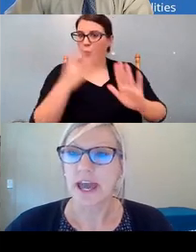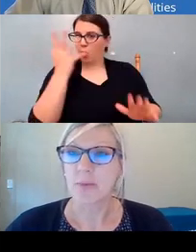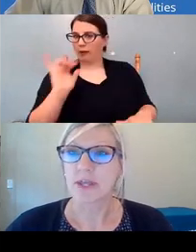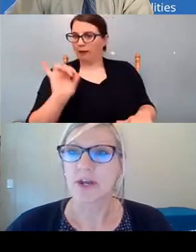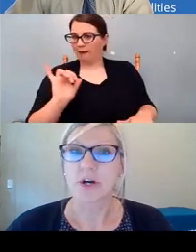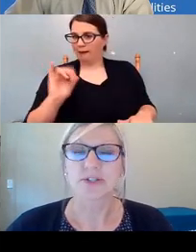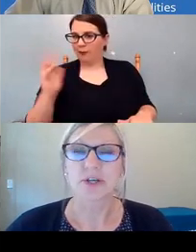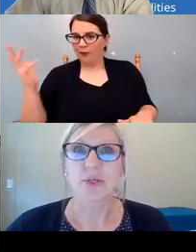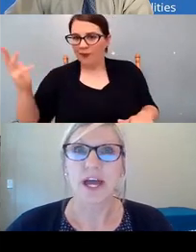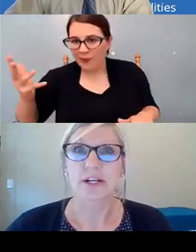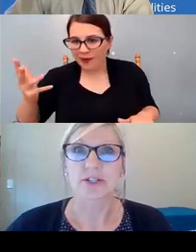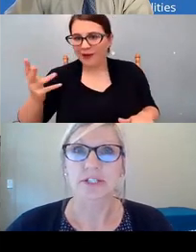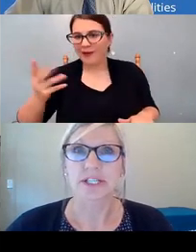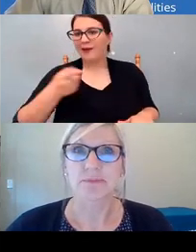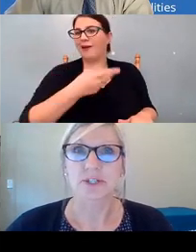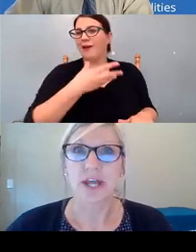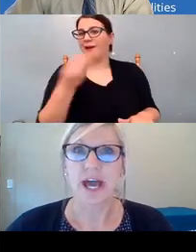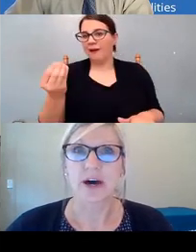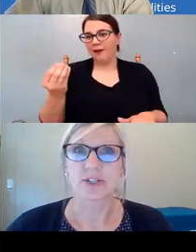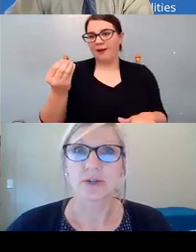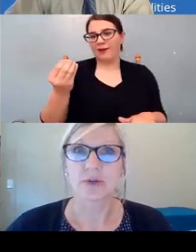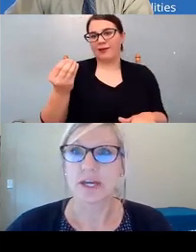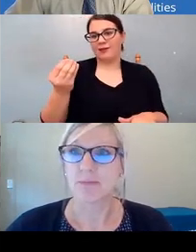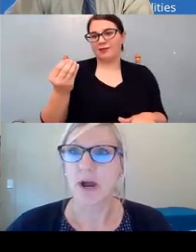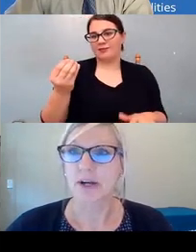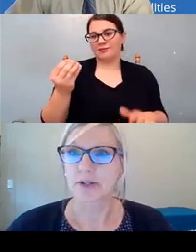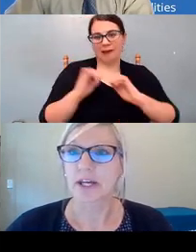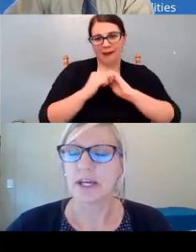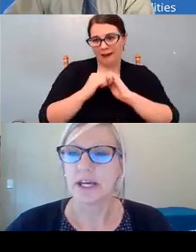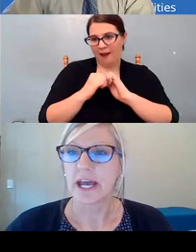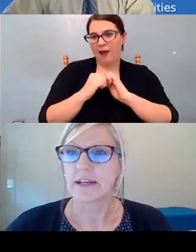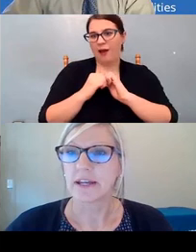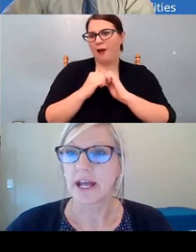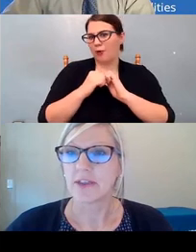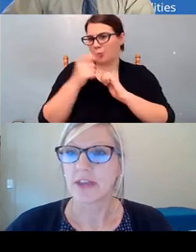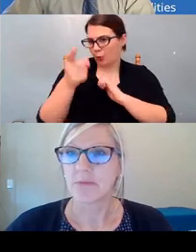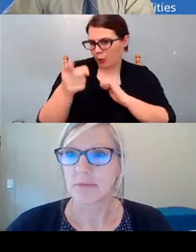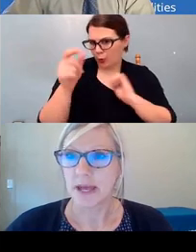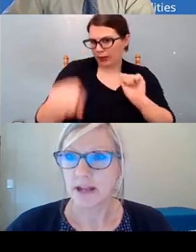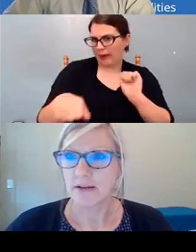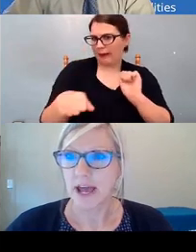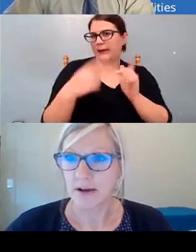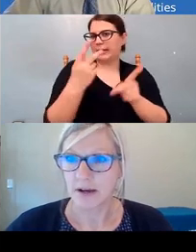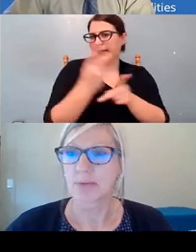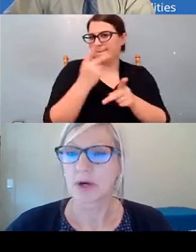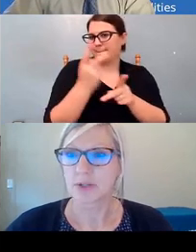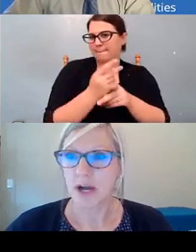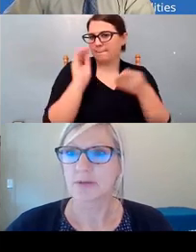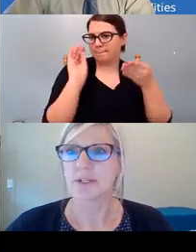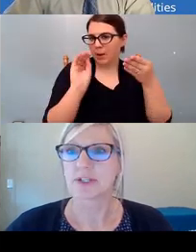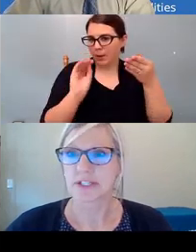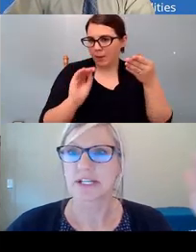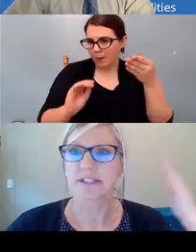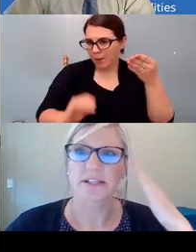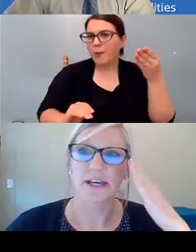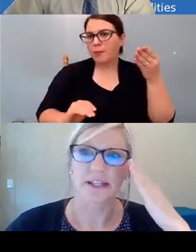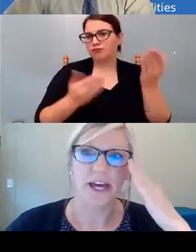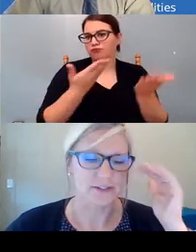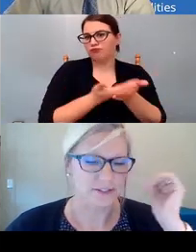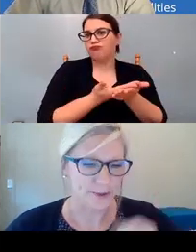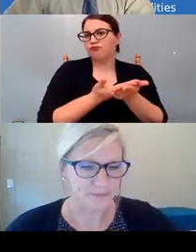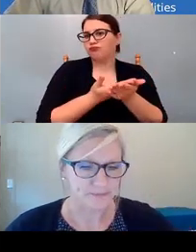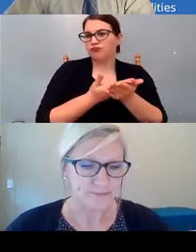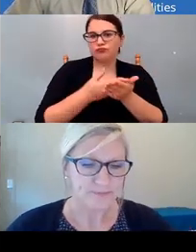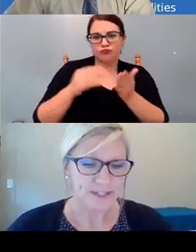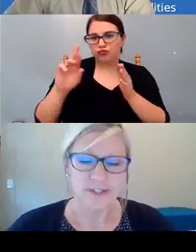in the account, but then also the extra tips on how to keep record and upload documents, receipts, things like